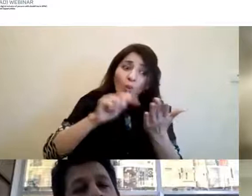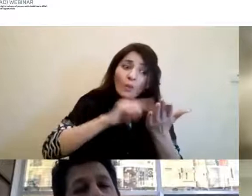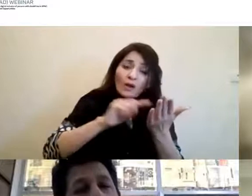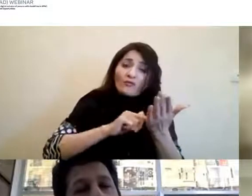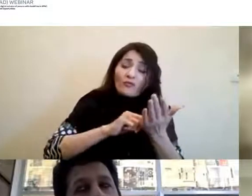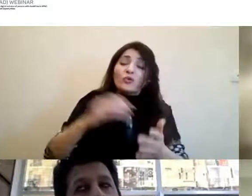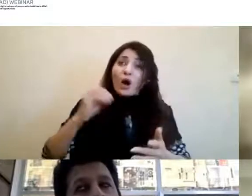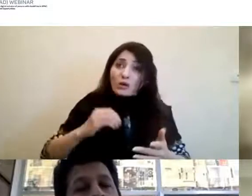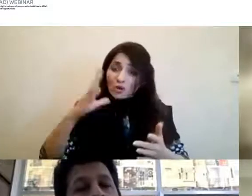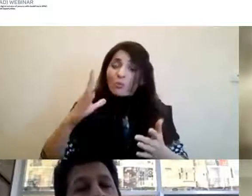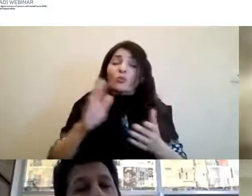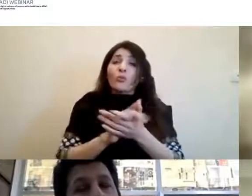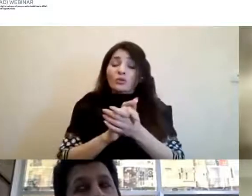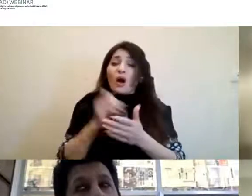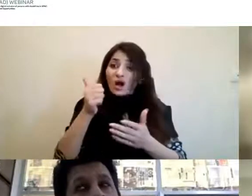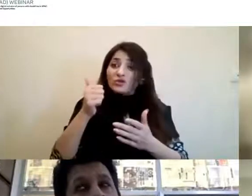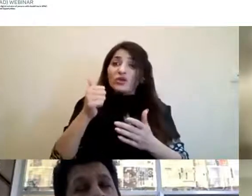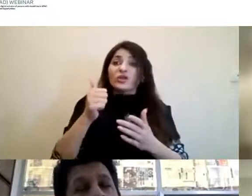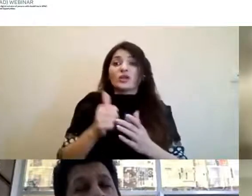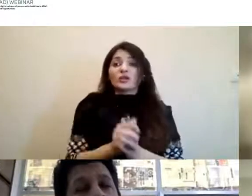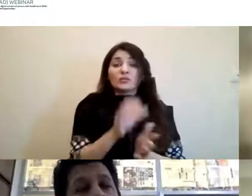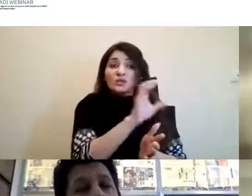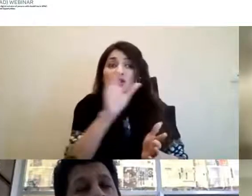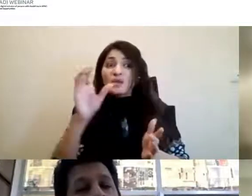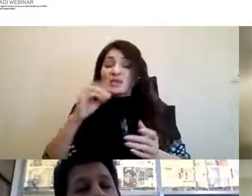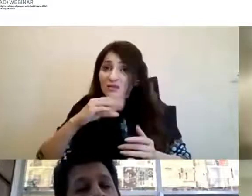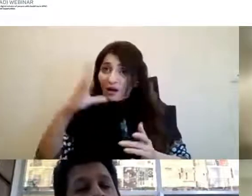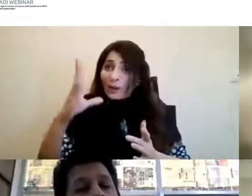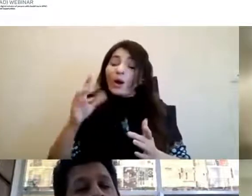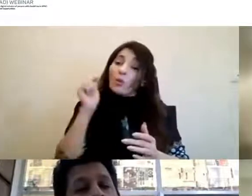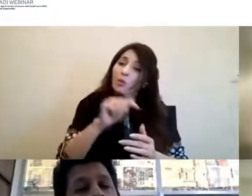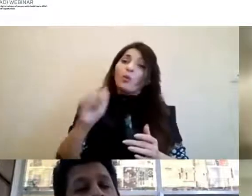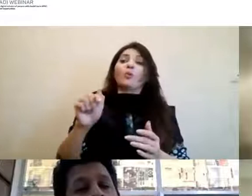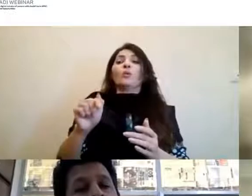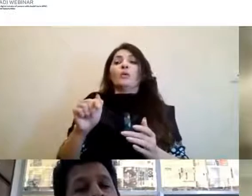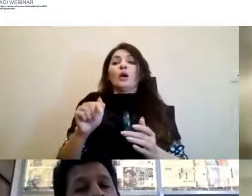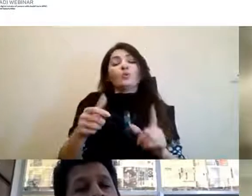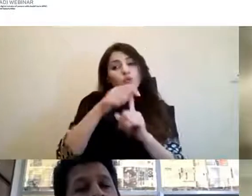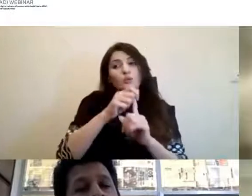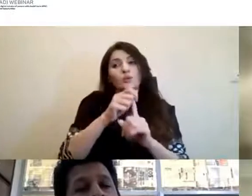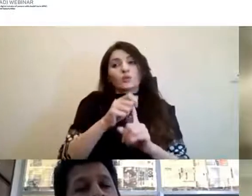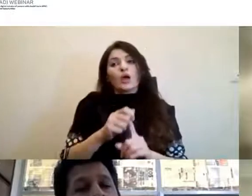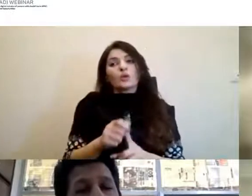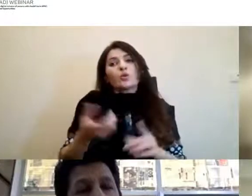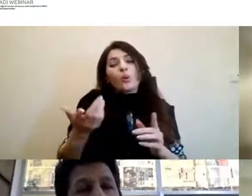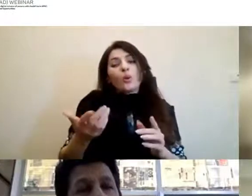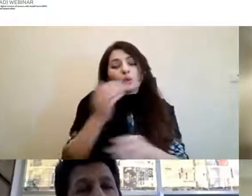poor. All the assistive technologies are highly expensive. So it is another challenge for people with